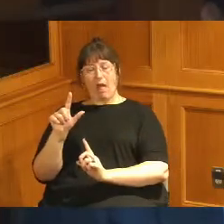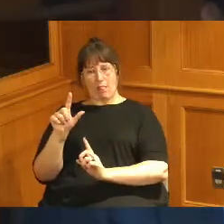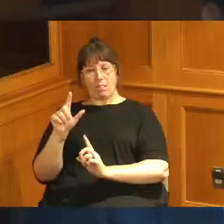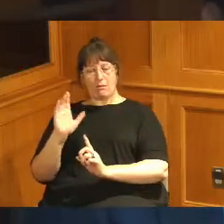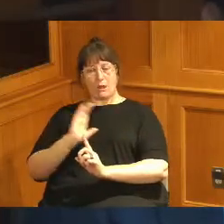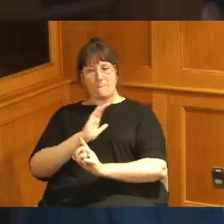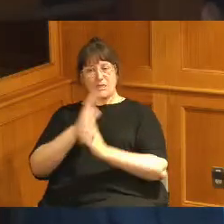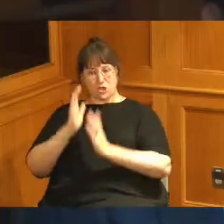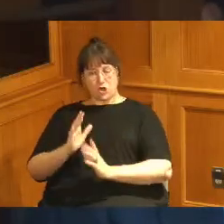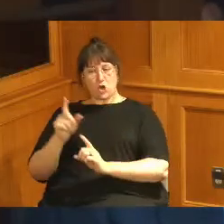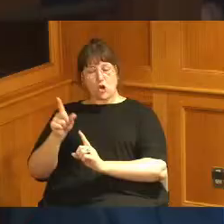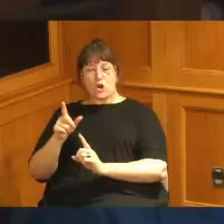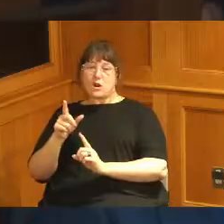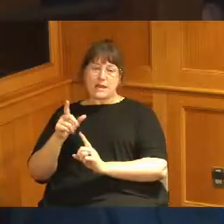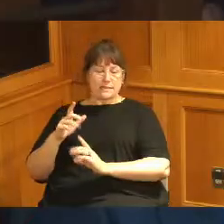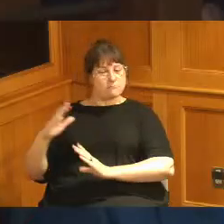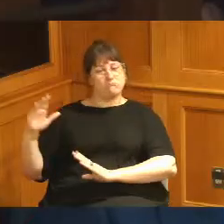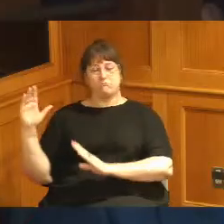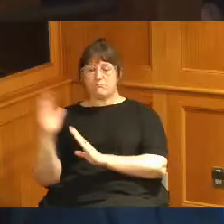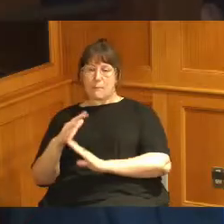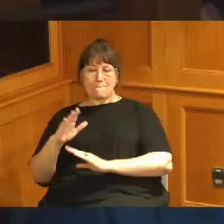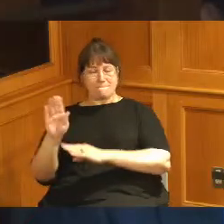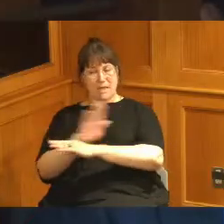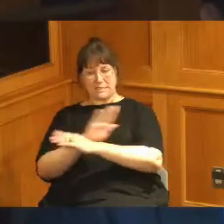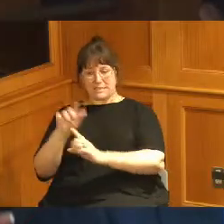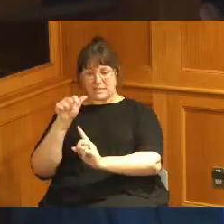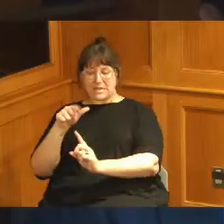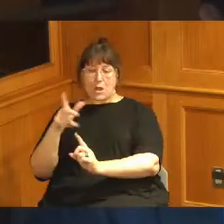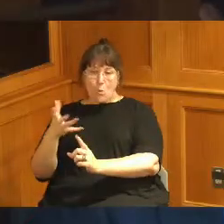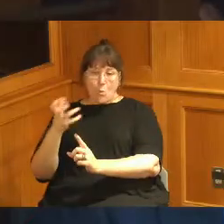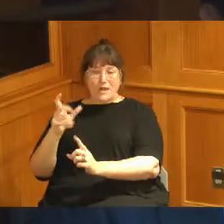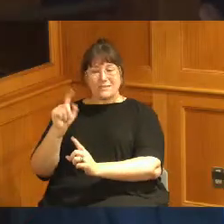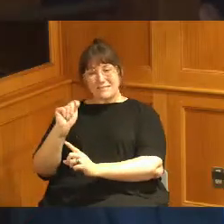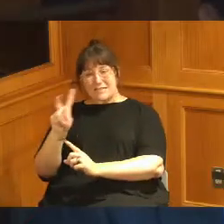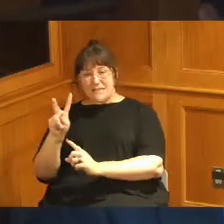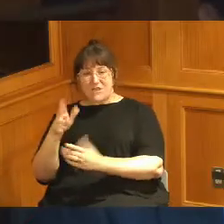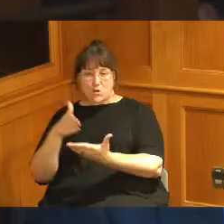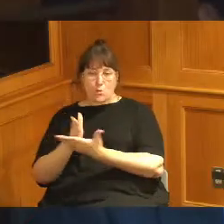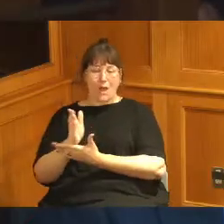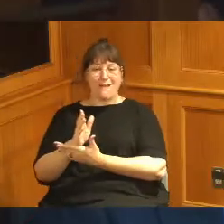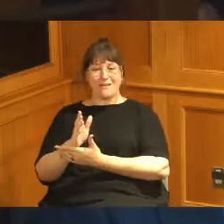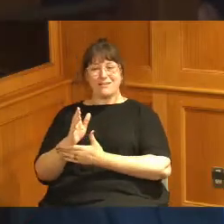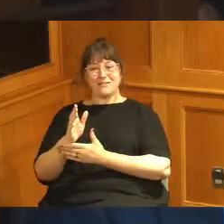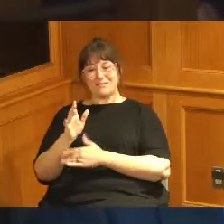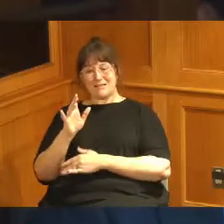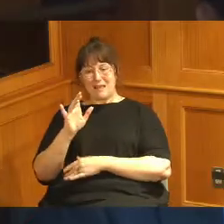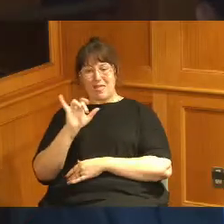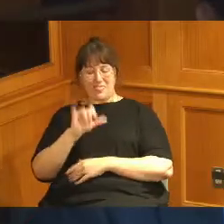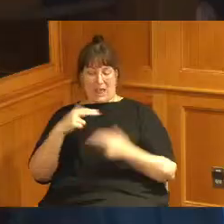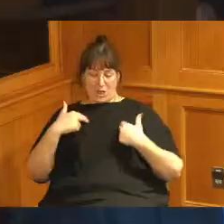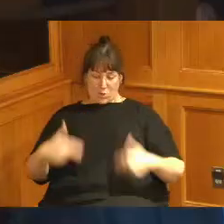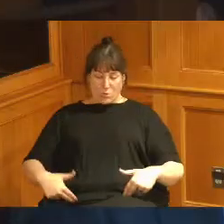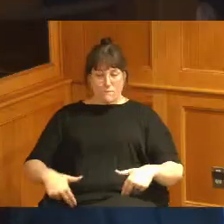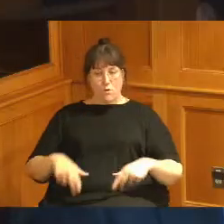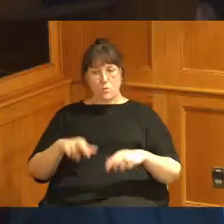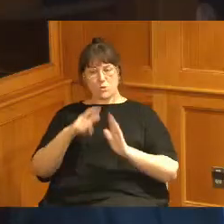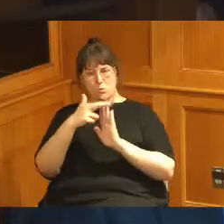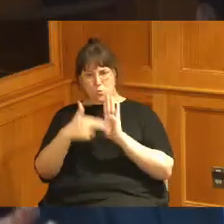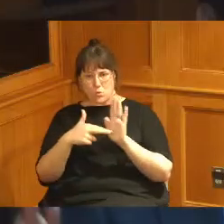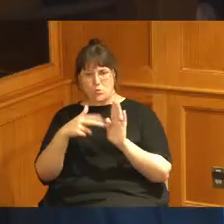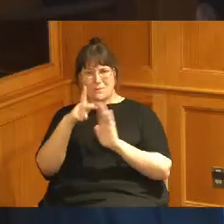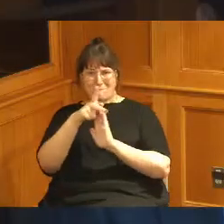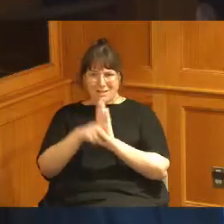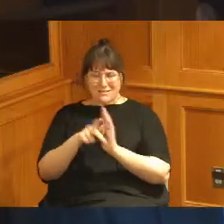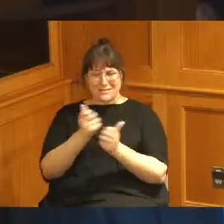business. He wants the TV rights. He wants the rights to the outfit, to the uniforms. They've got rules. It's